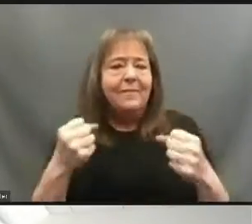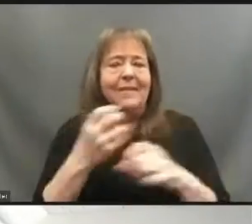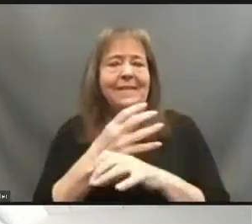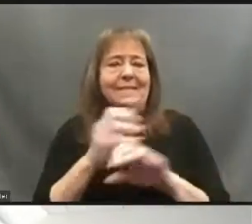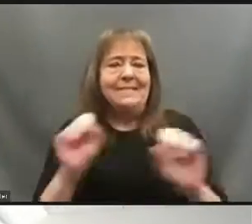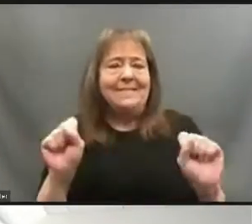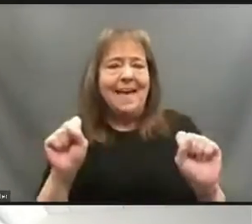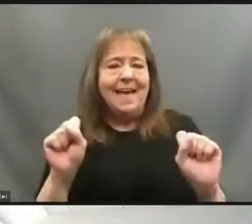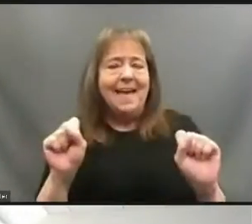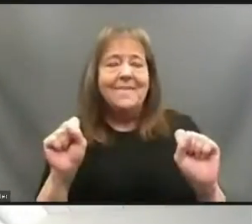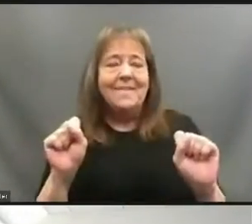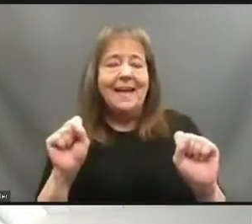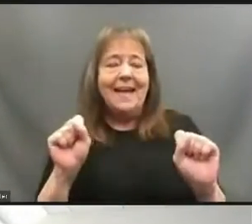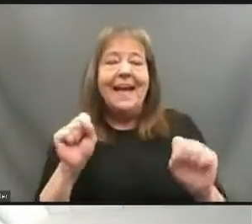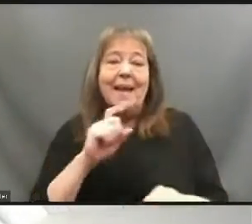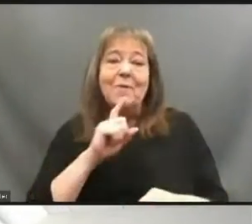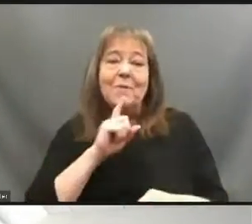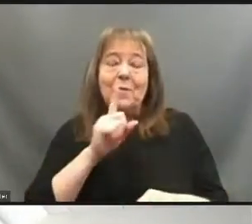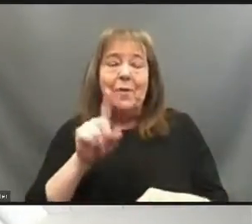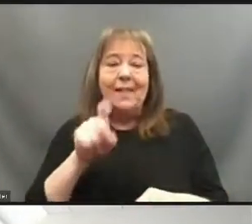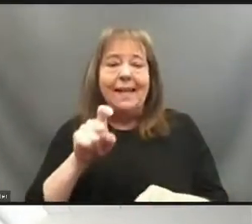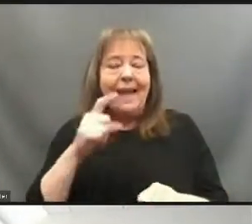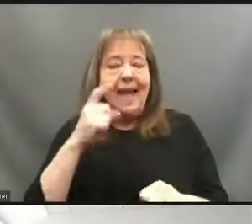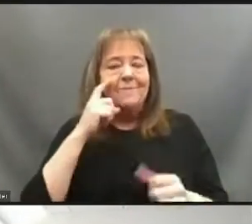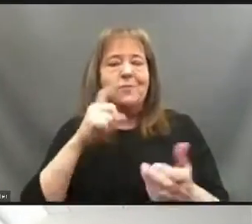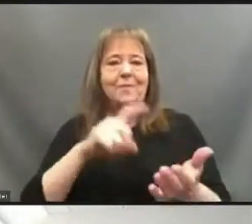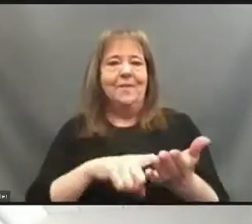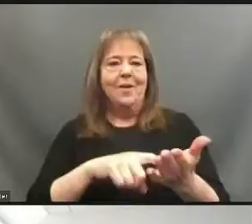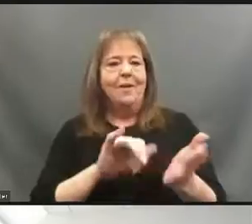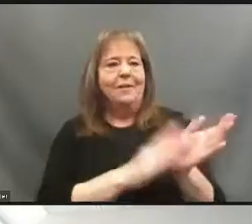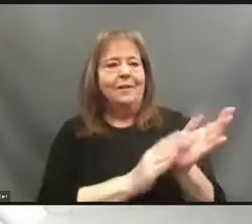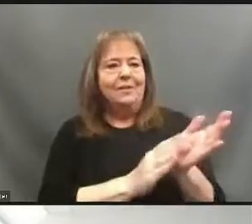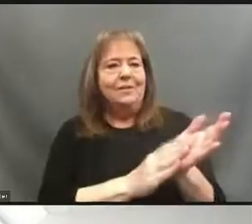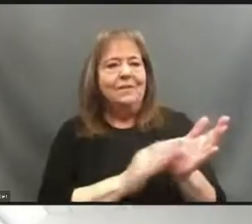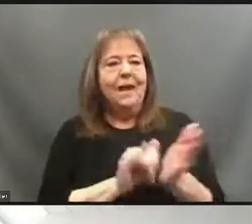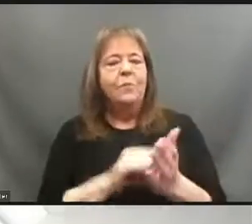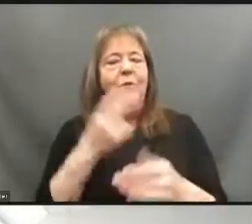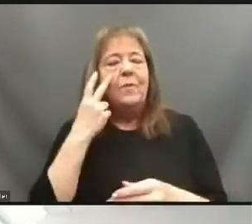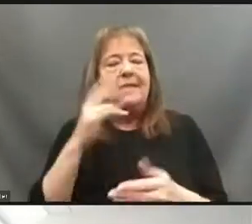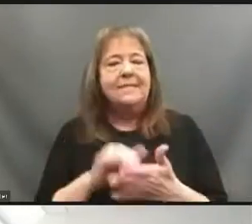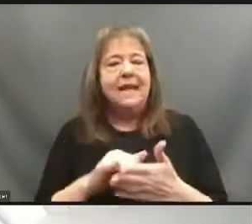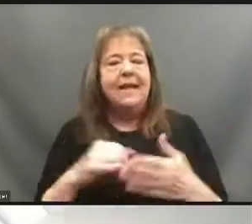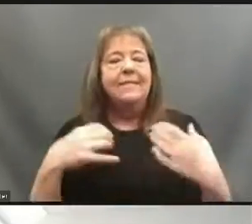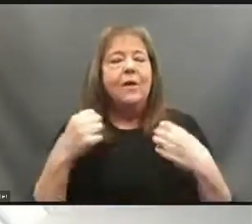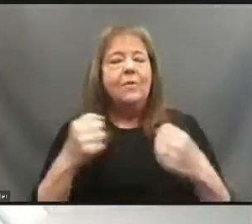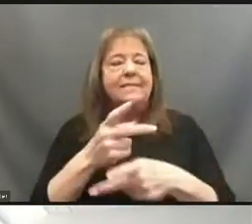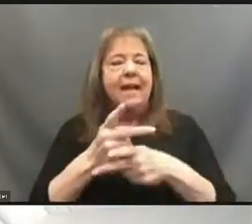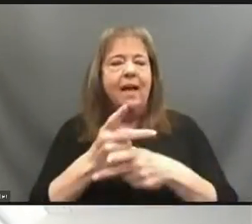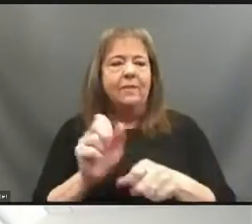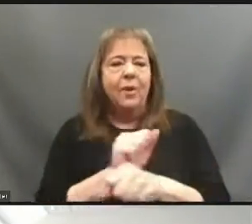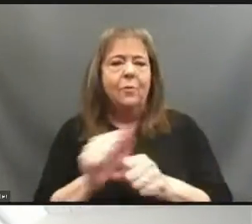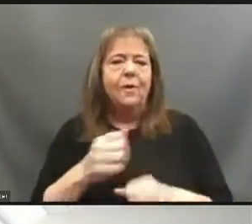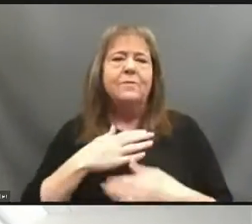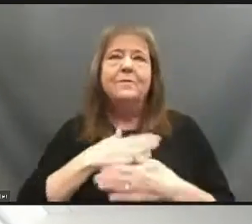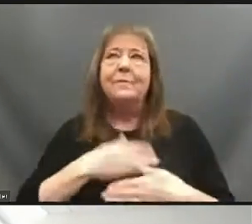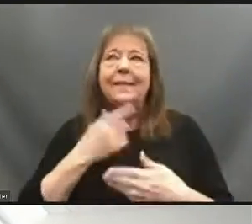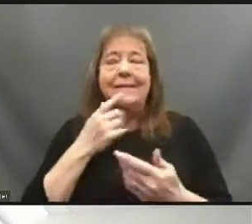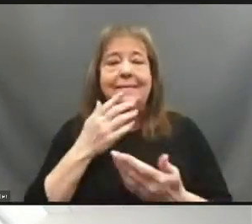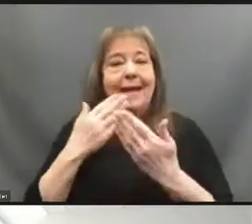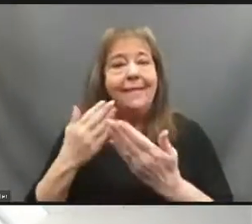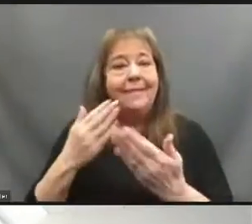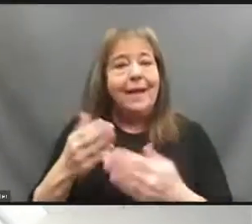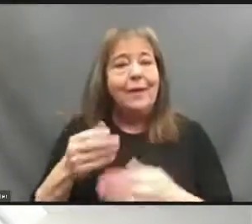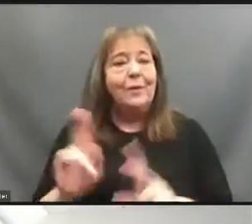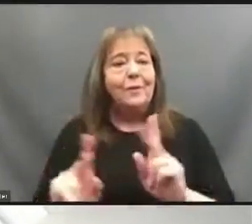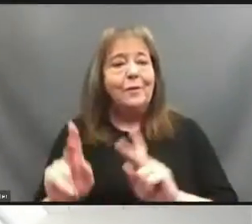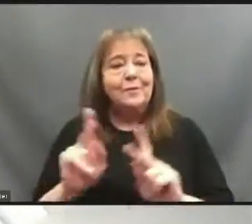really, it's something that we need to acknowledge whenever we're seeing those healthcare workers in the community. Please thank them for their hard